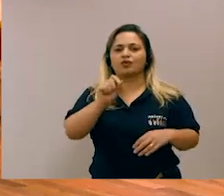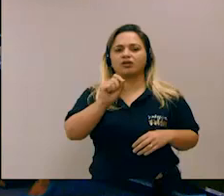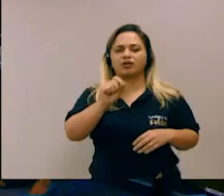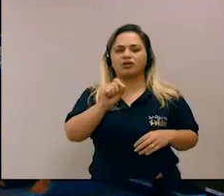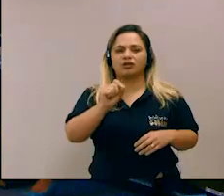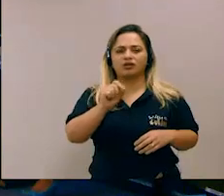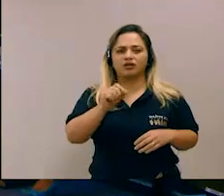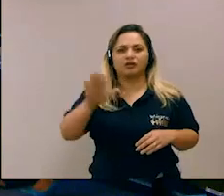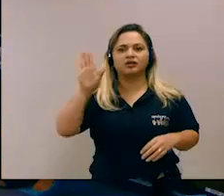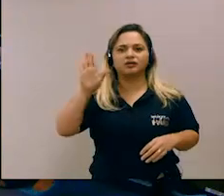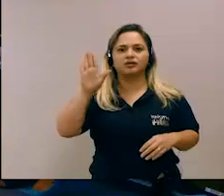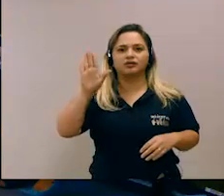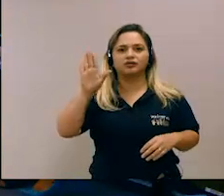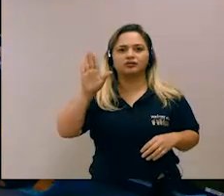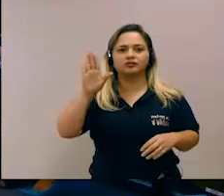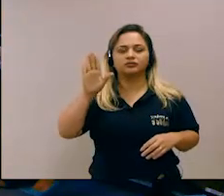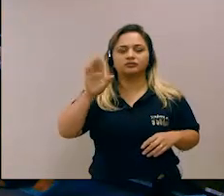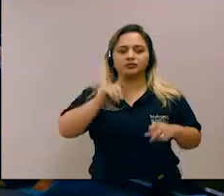Let's try one more.